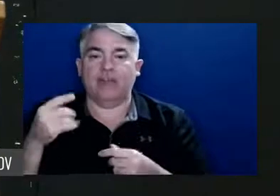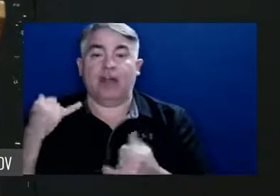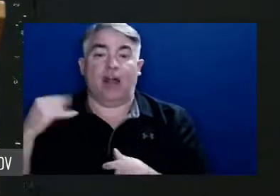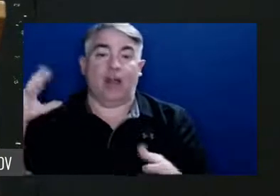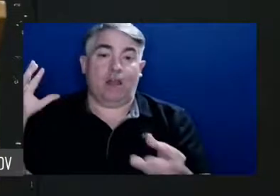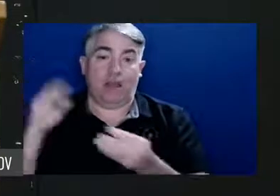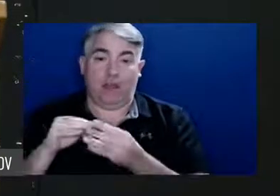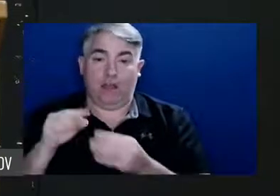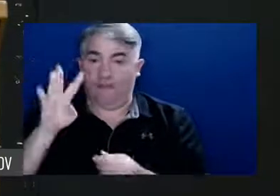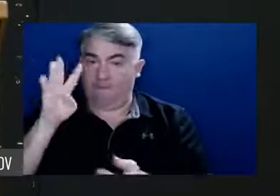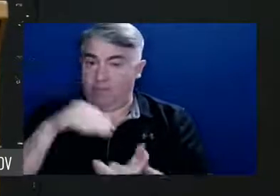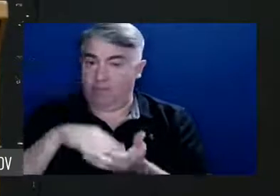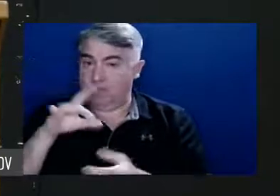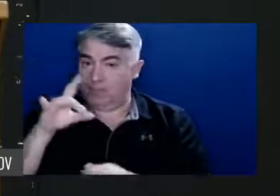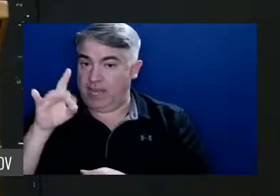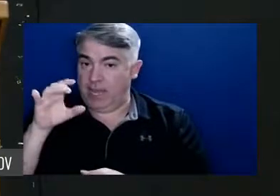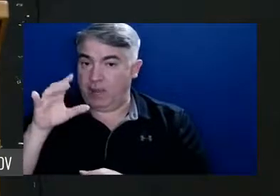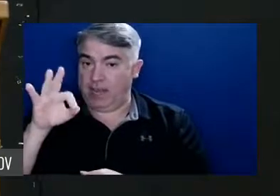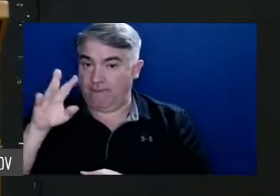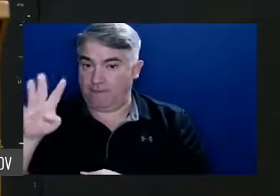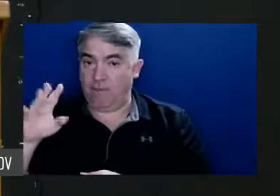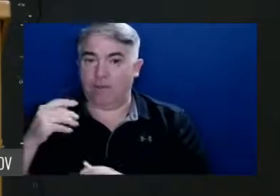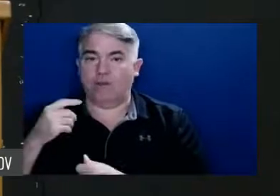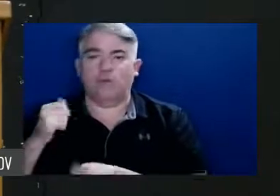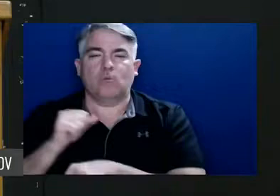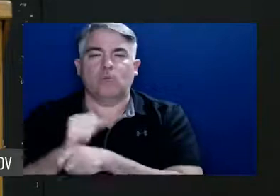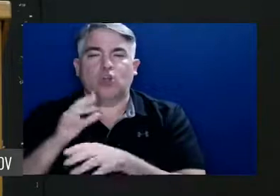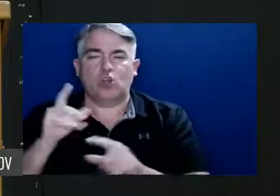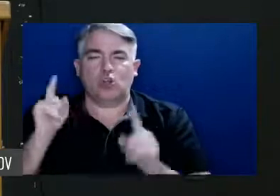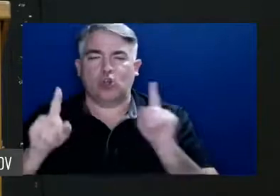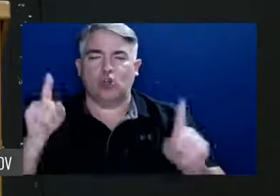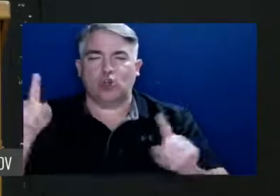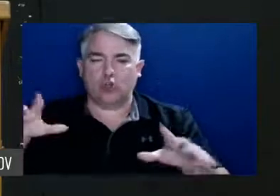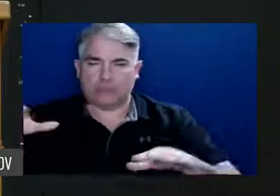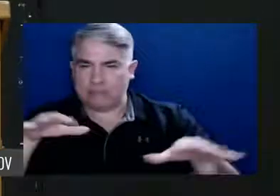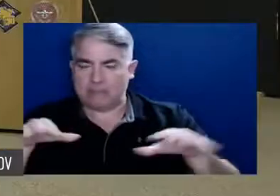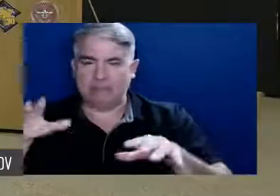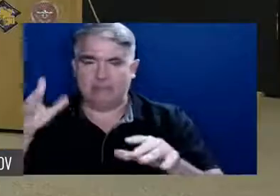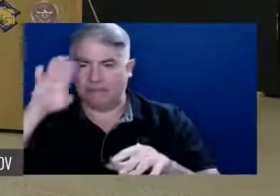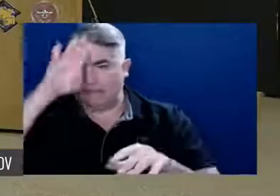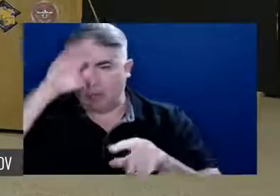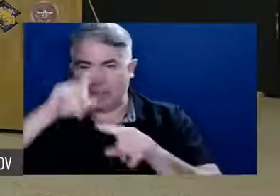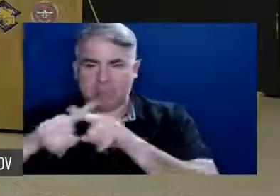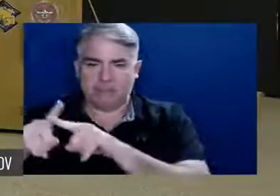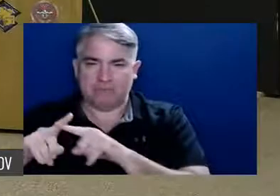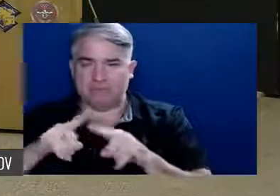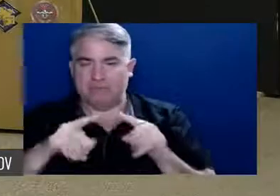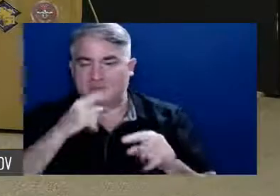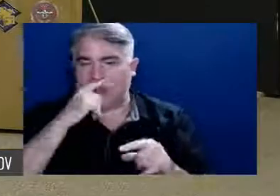like to introduce you to our first speaker, Incident Meteorologist Jack Messick.